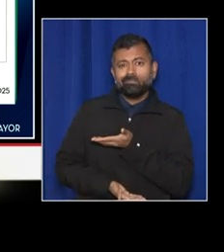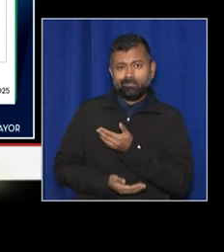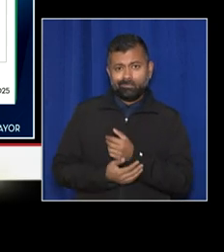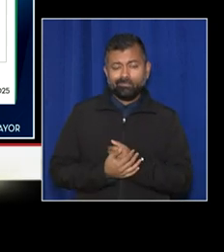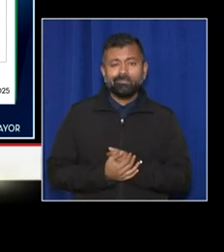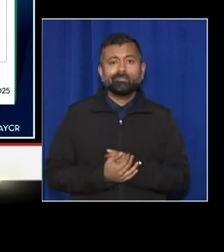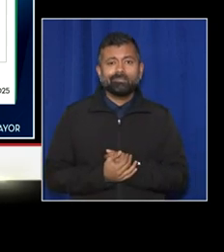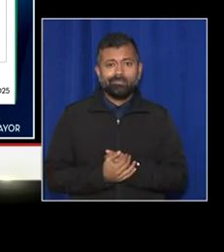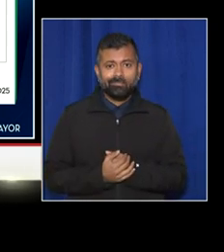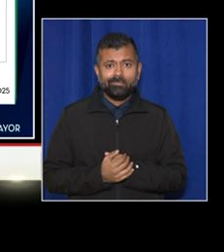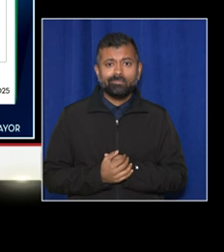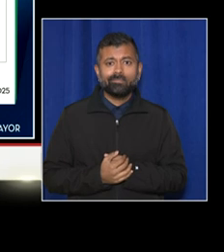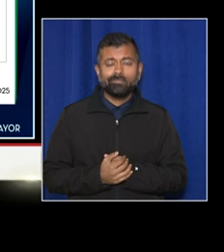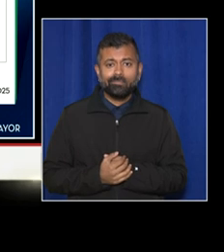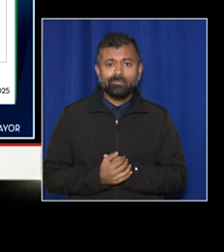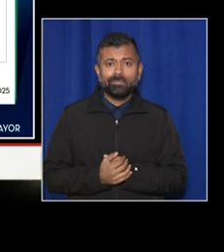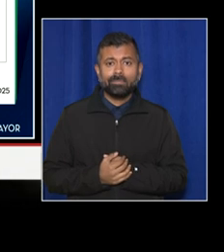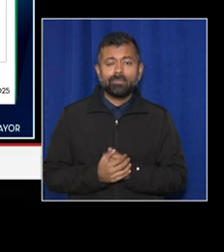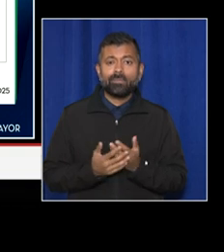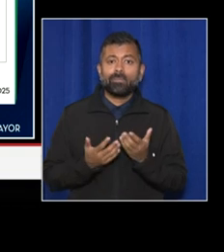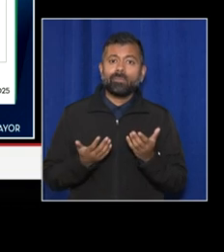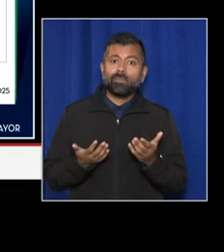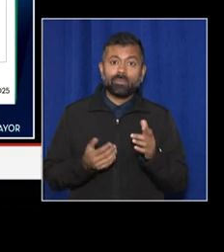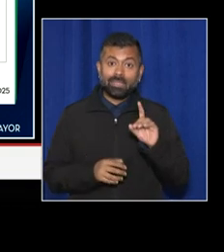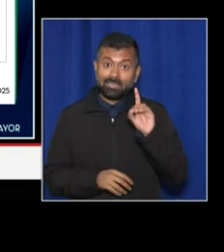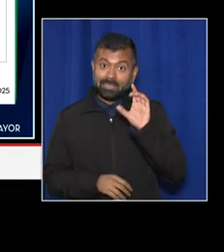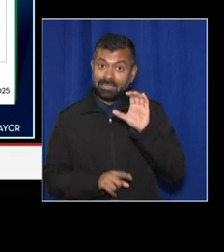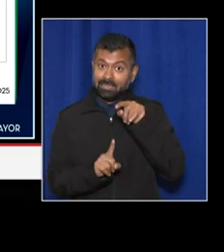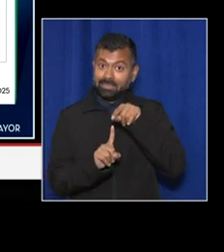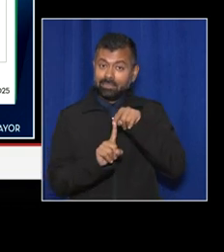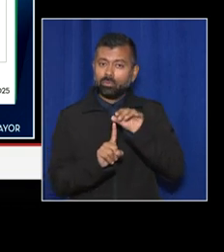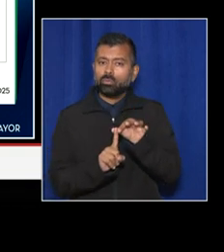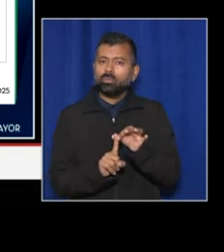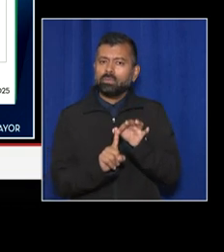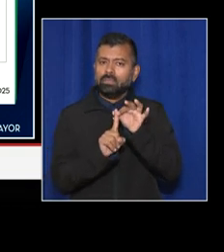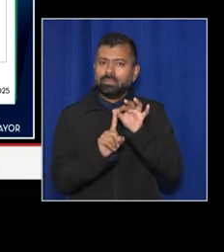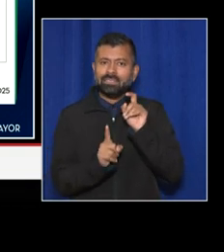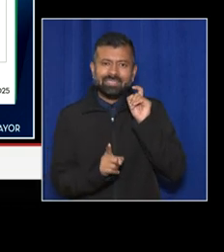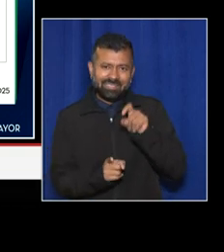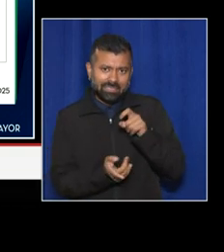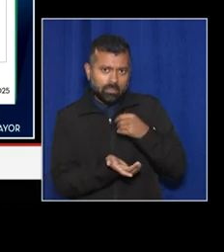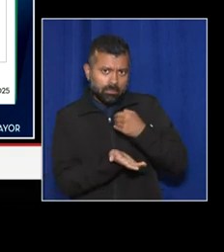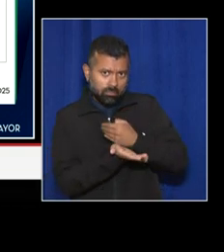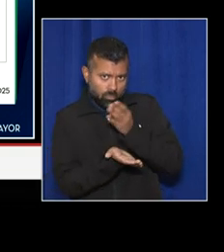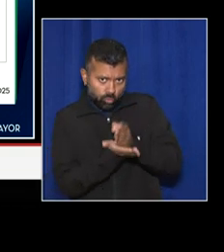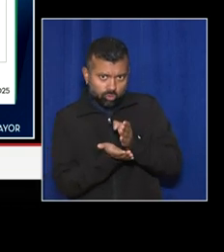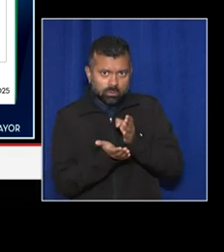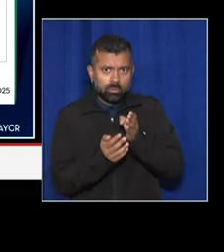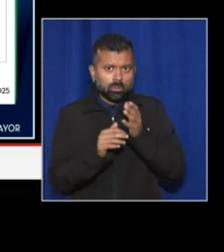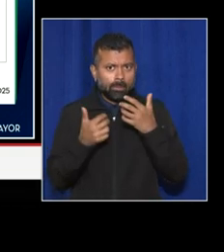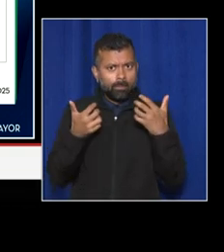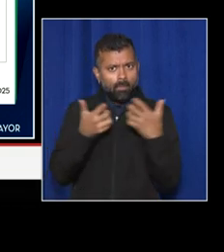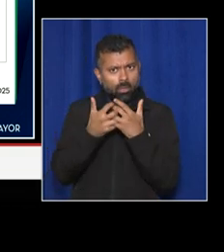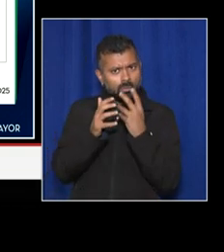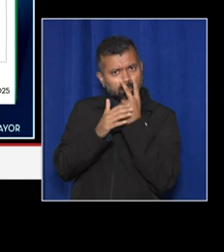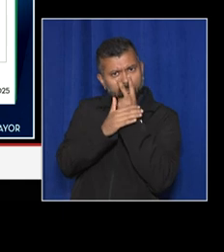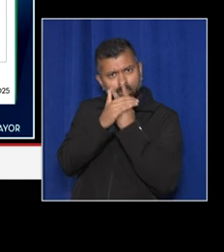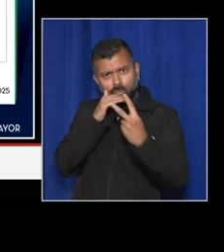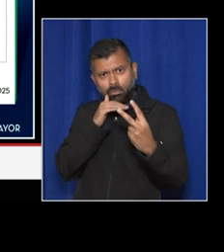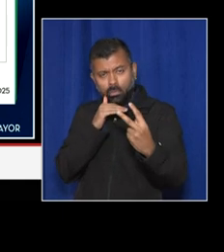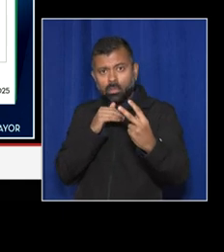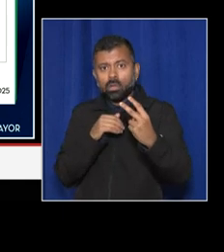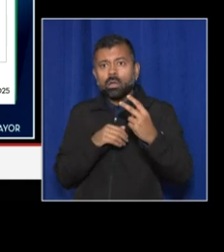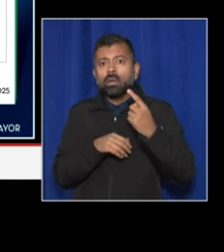budgets for several years out. So the chief financial officer estimates throughout the year,